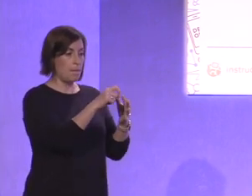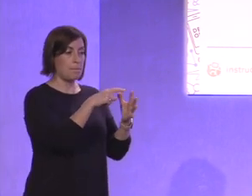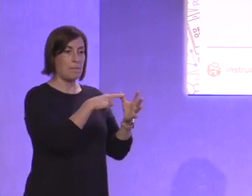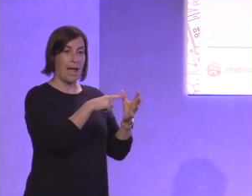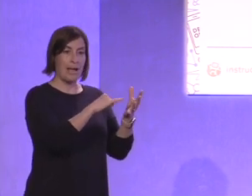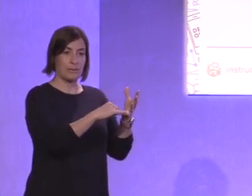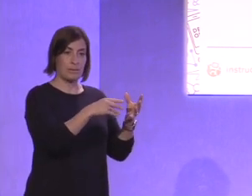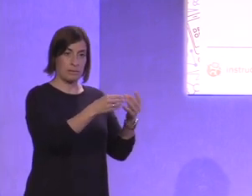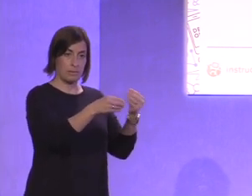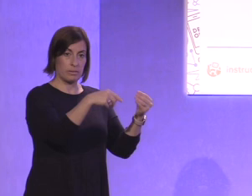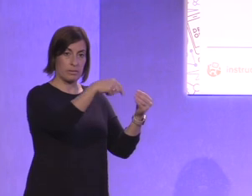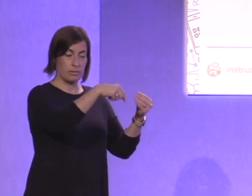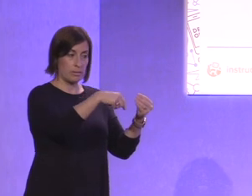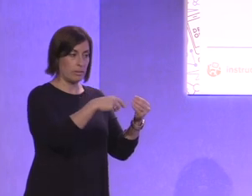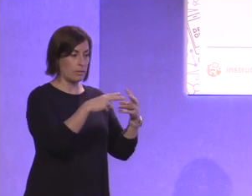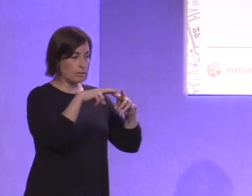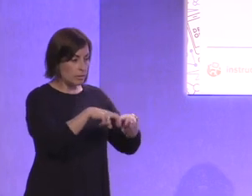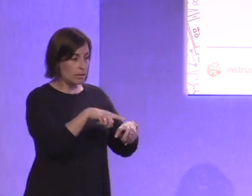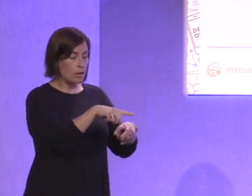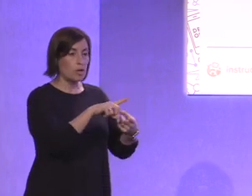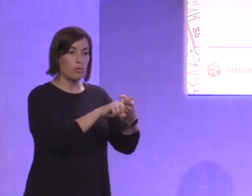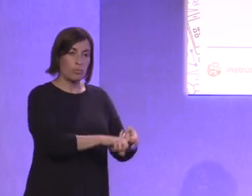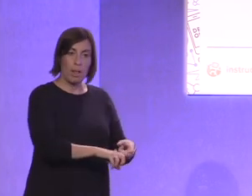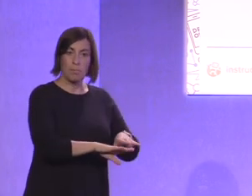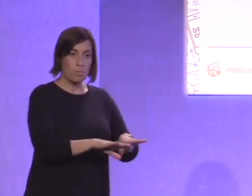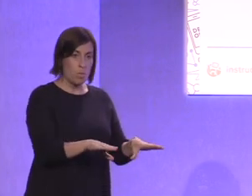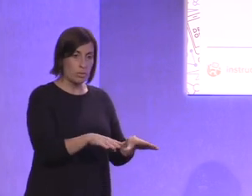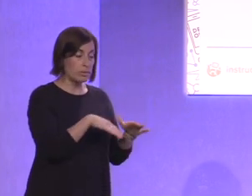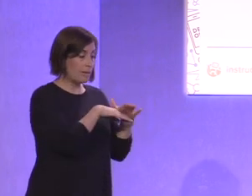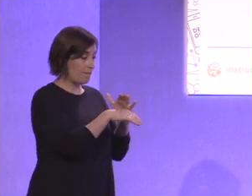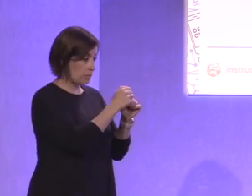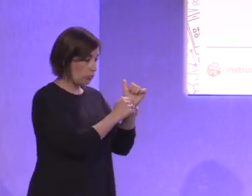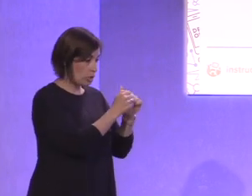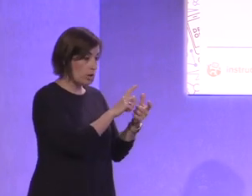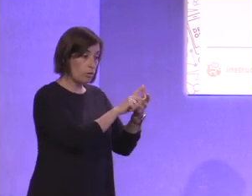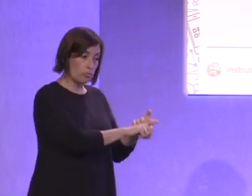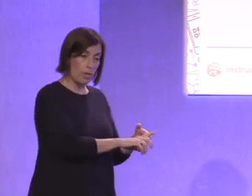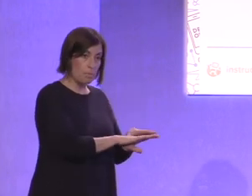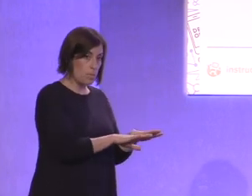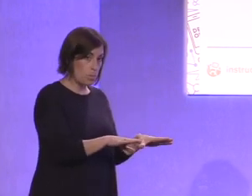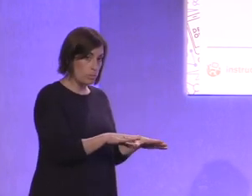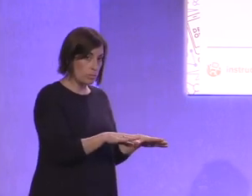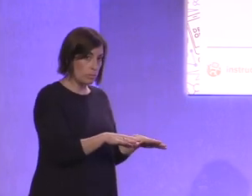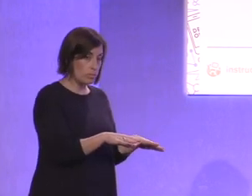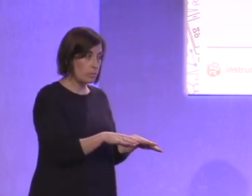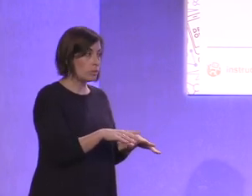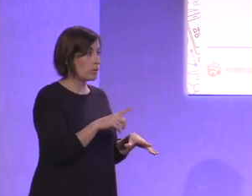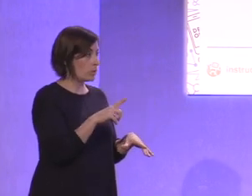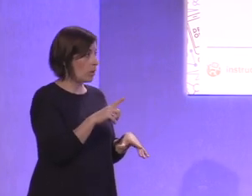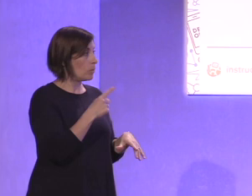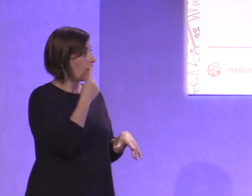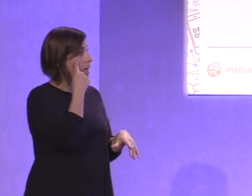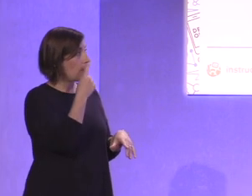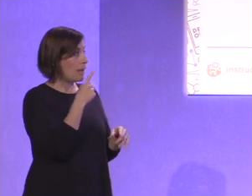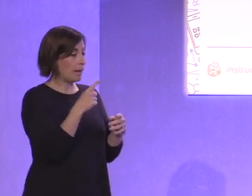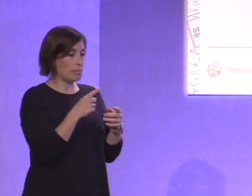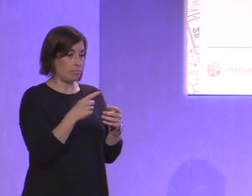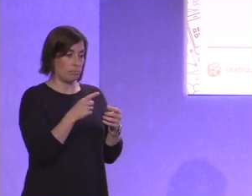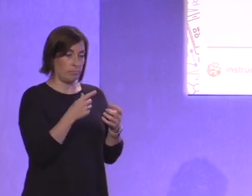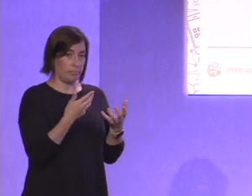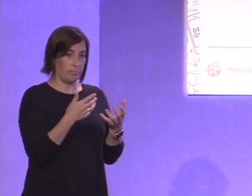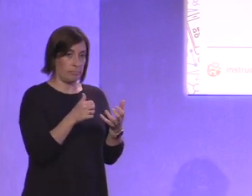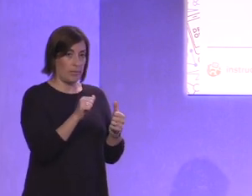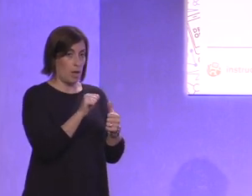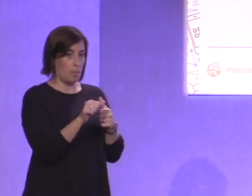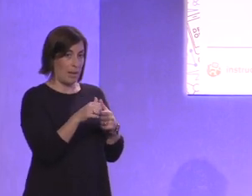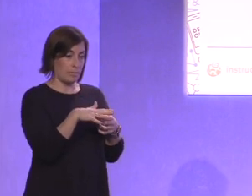our infrastructure, they look at the application, they say, what is, given what you have in place, the best possible scenario, and what would they